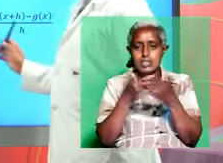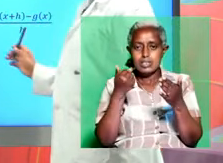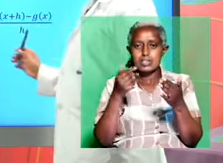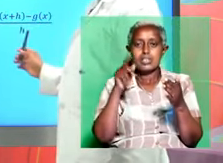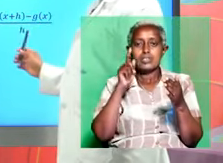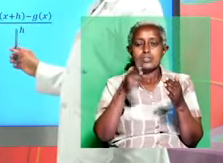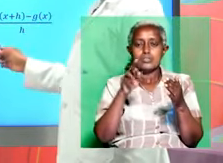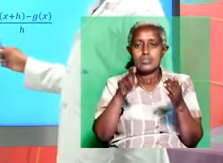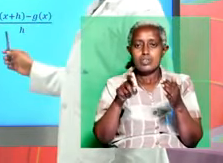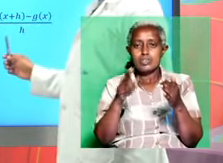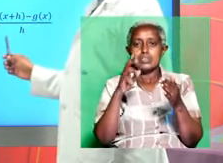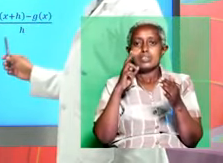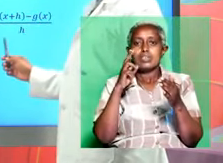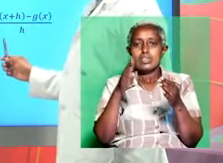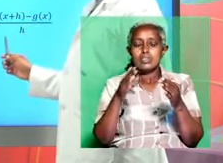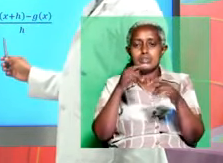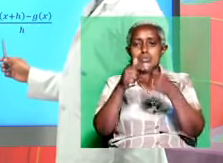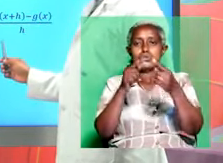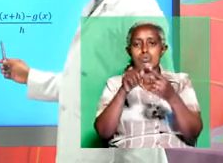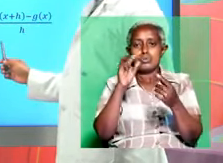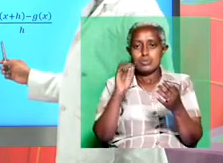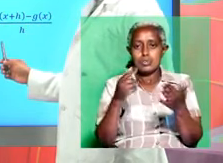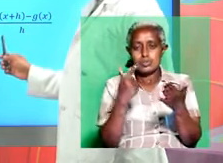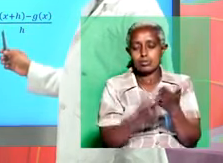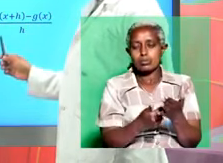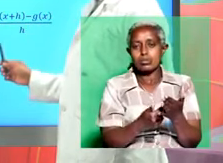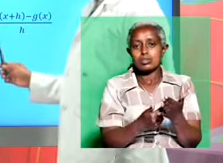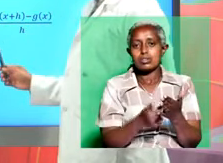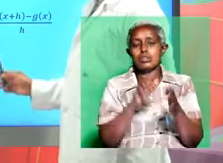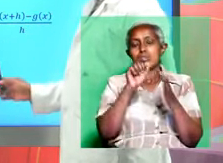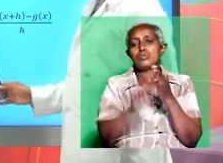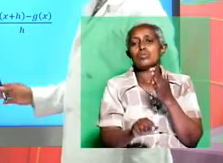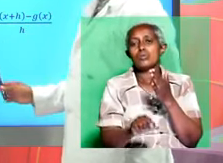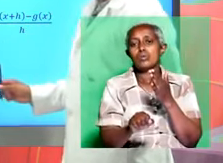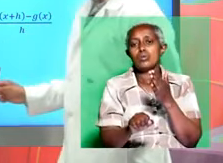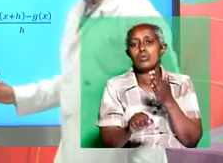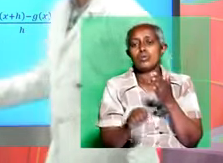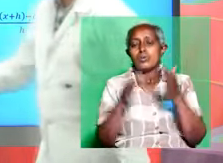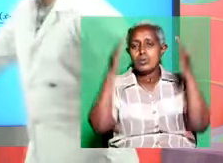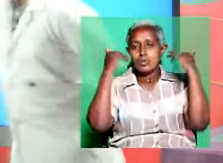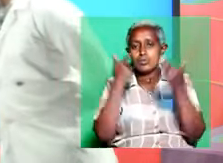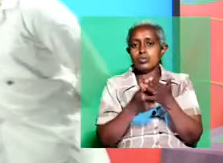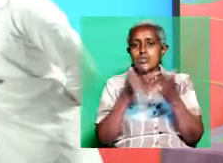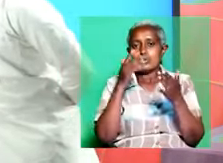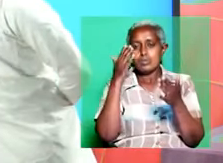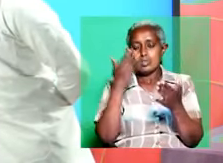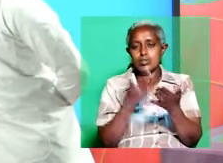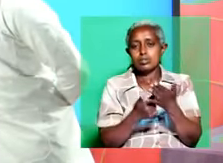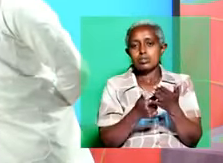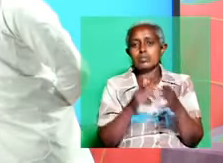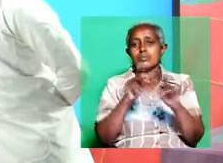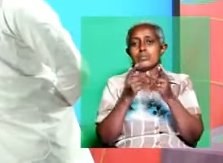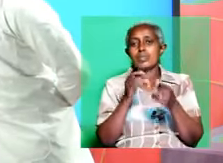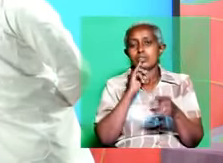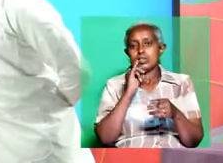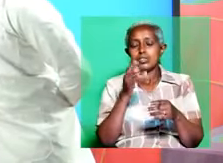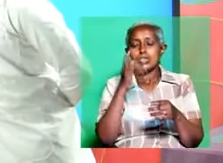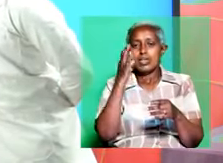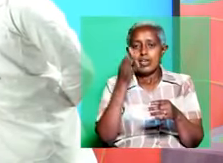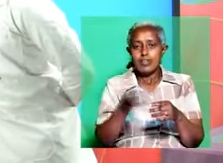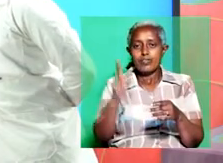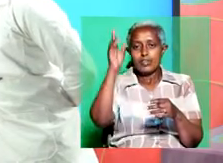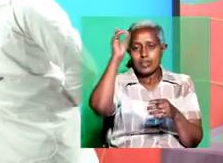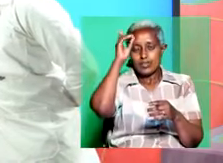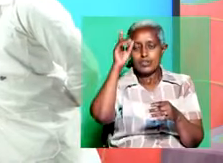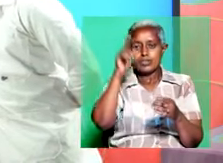over h, where h goes to 0. We'll have this one. So I hope you know this one. This part will be this f derivative